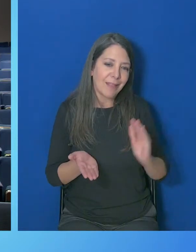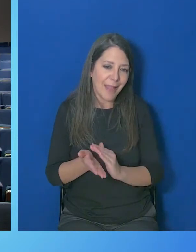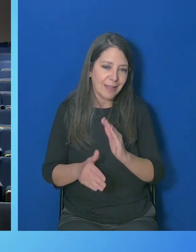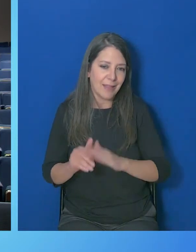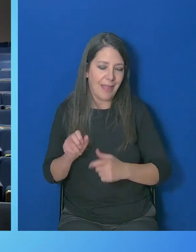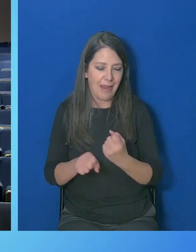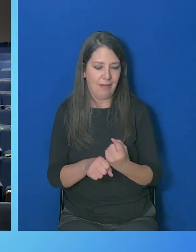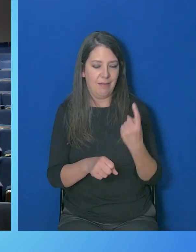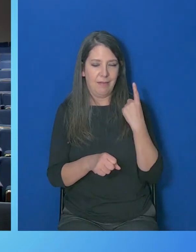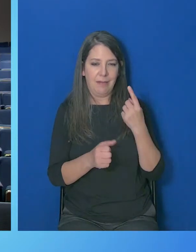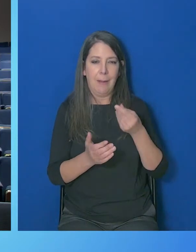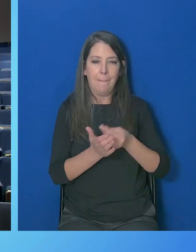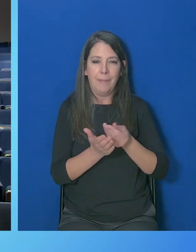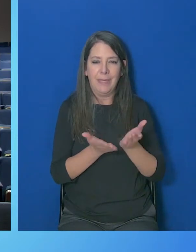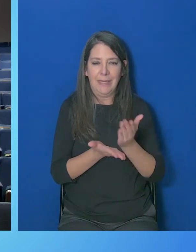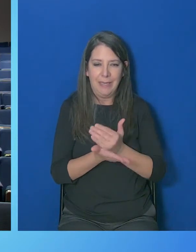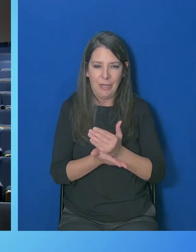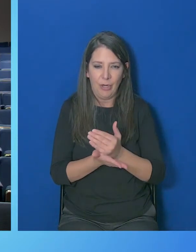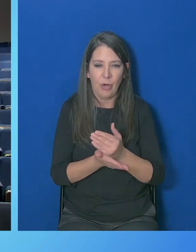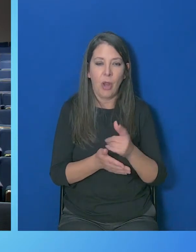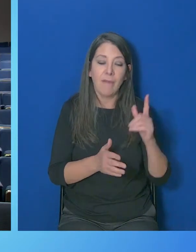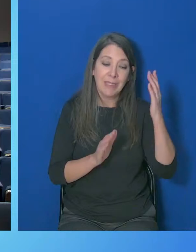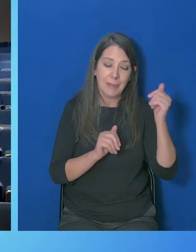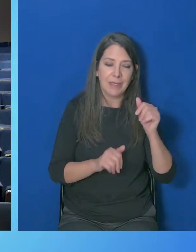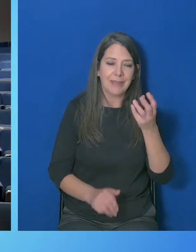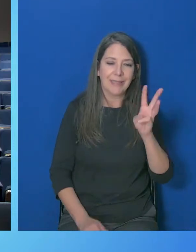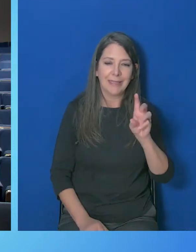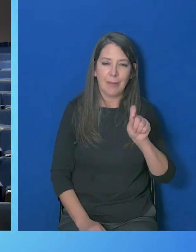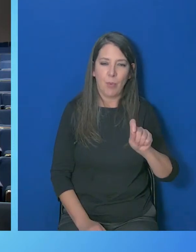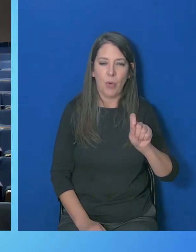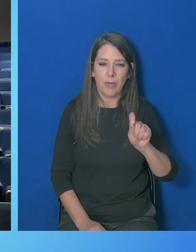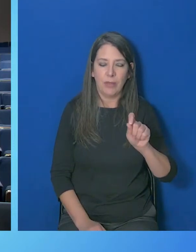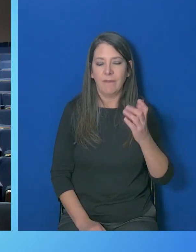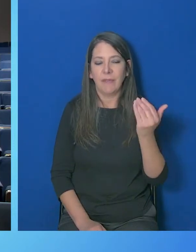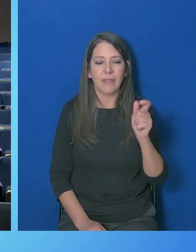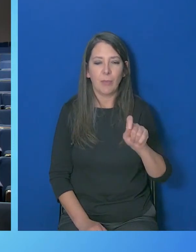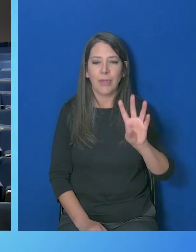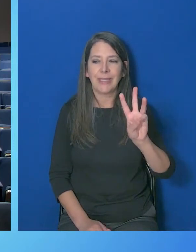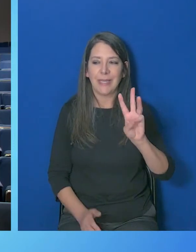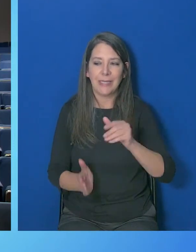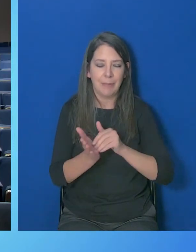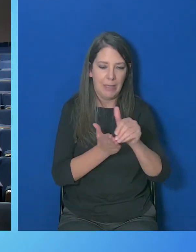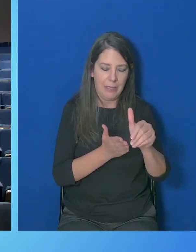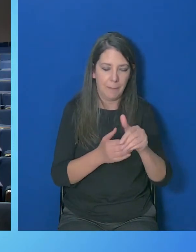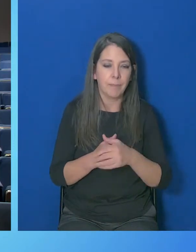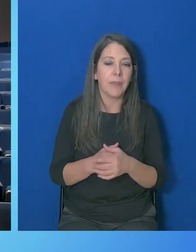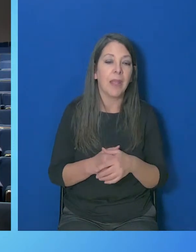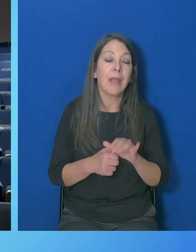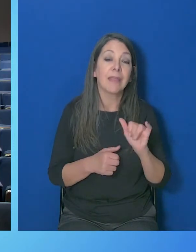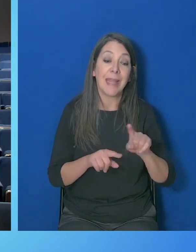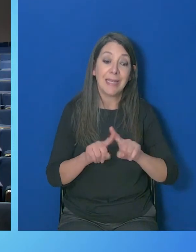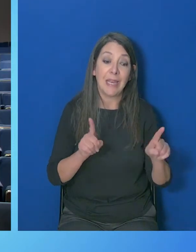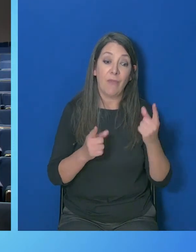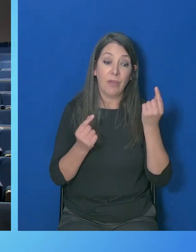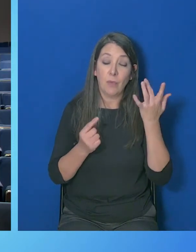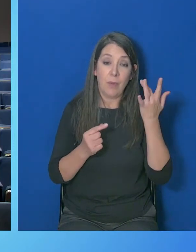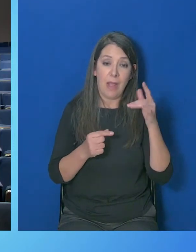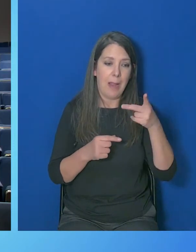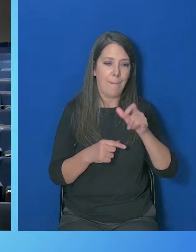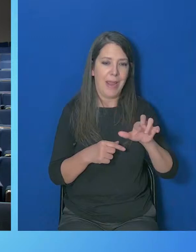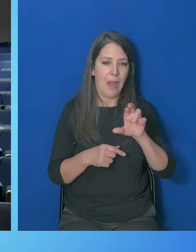2025 obligated expenses of $15.6 million. The increases are in payroll and